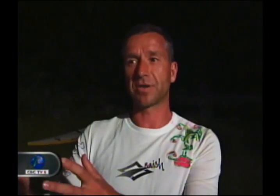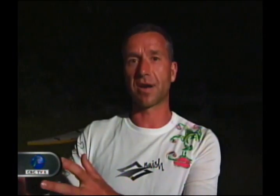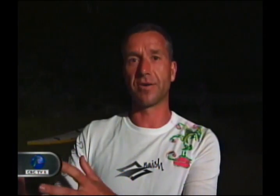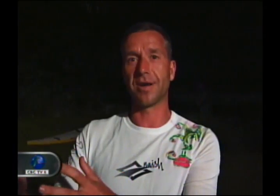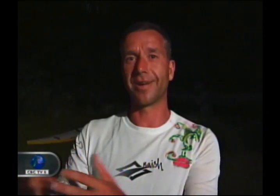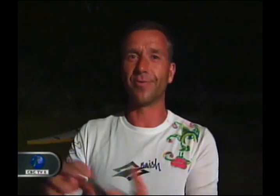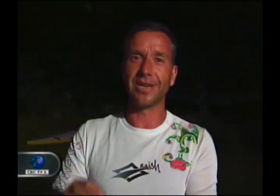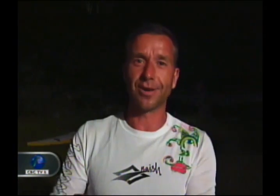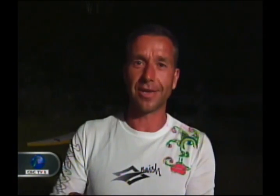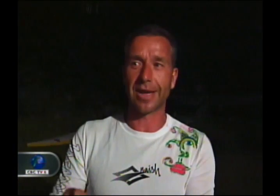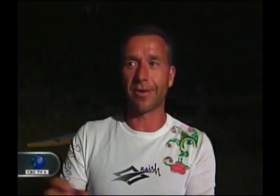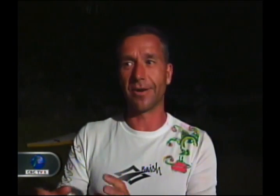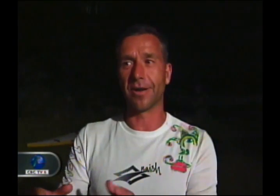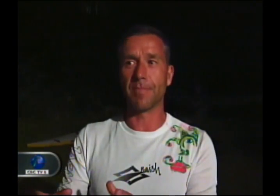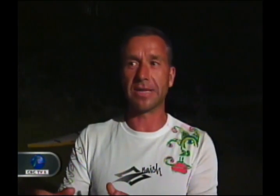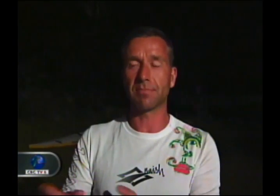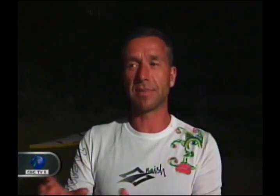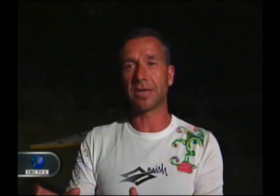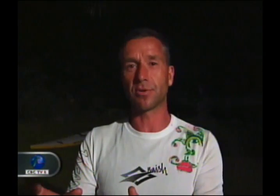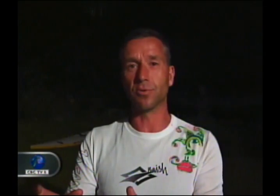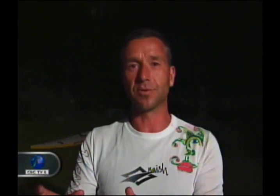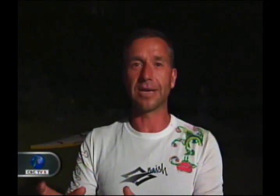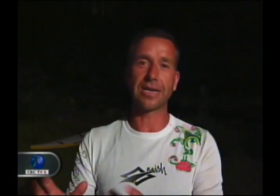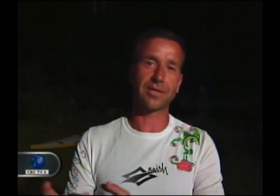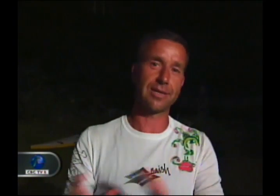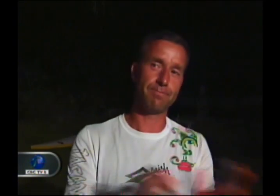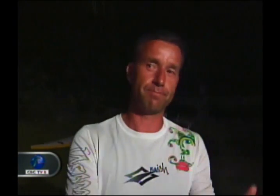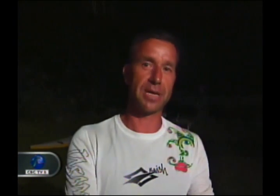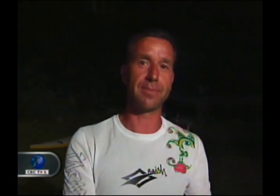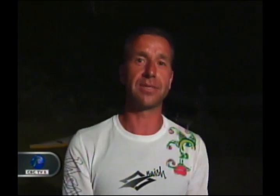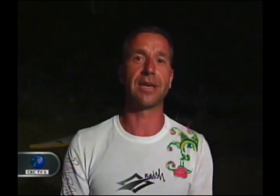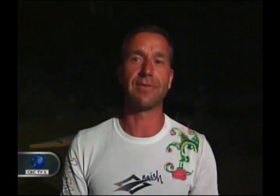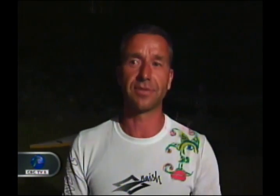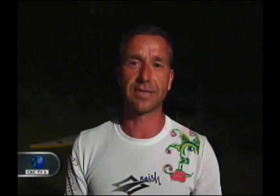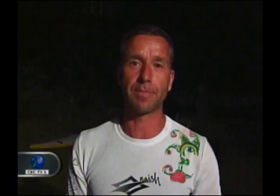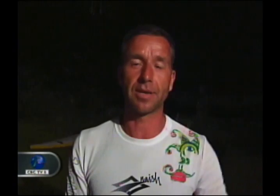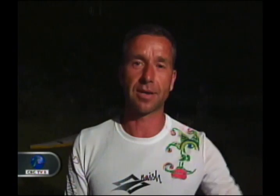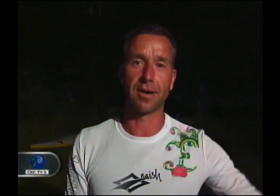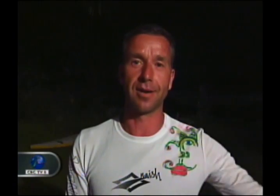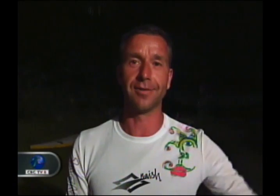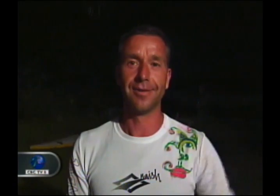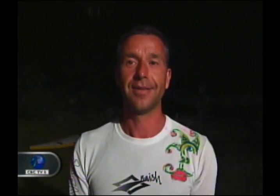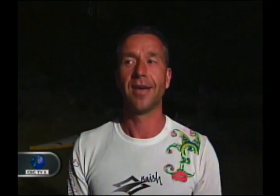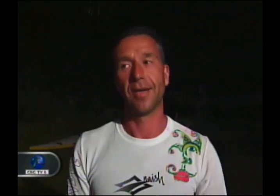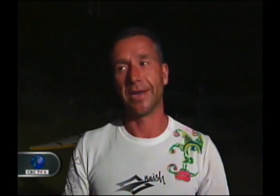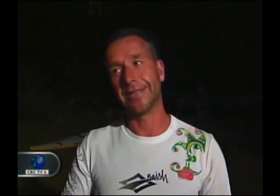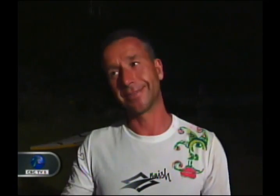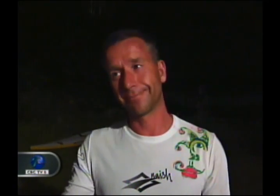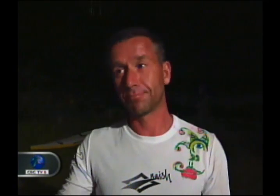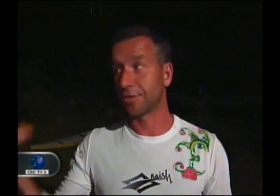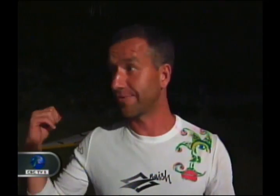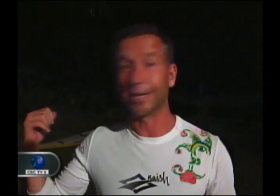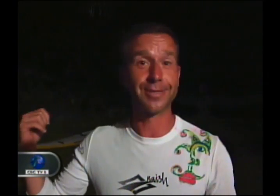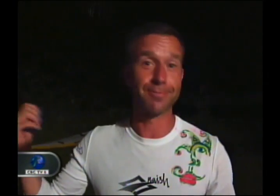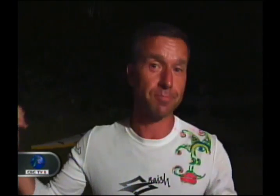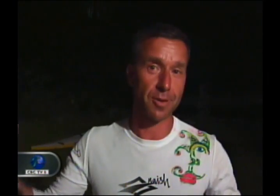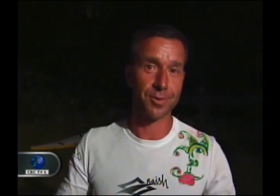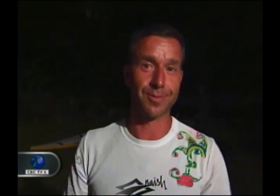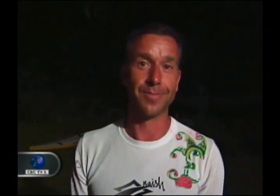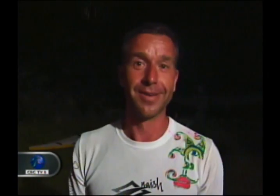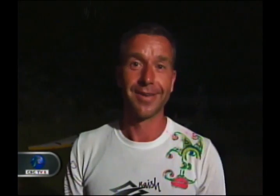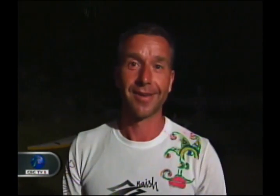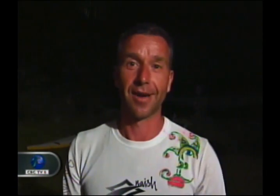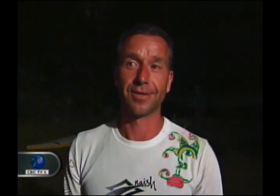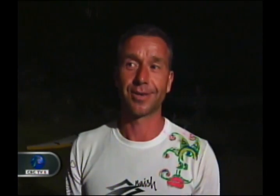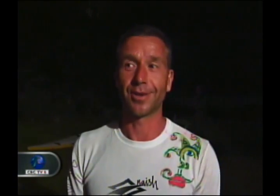of a current. I don't really know the area, and I made a call that actually better to be safe and step in at Carlisle. And then he's just finished.